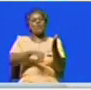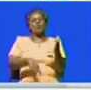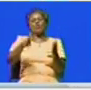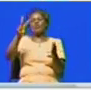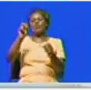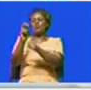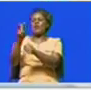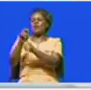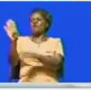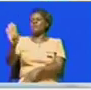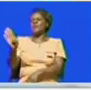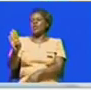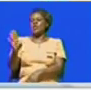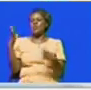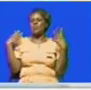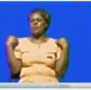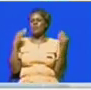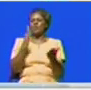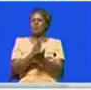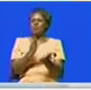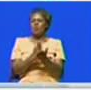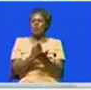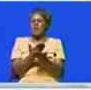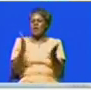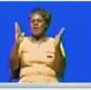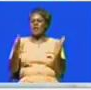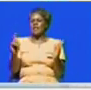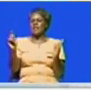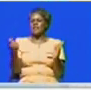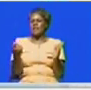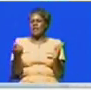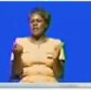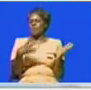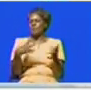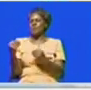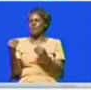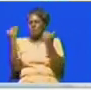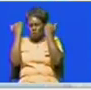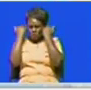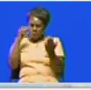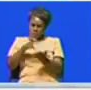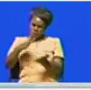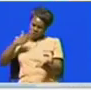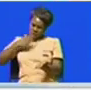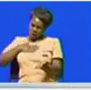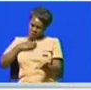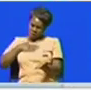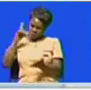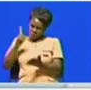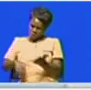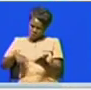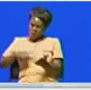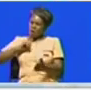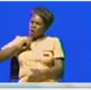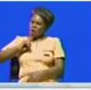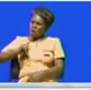$12 billion in an exercise, which for sure any Kenyan would then go and impugn in the Supreme Court? So our position is the order of the